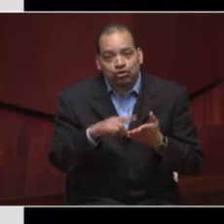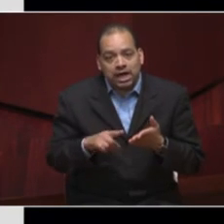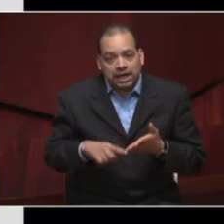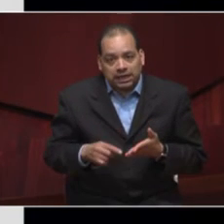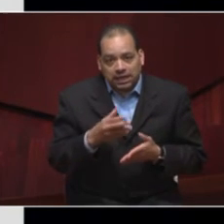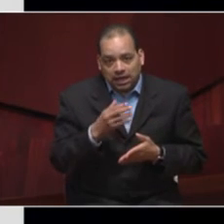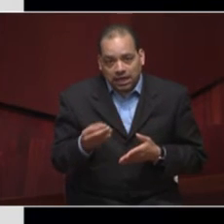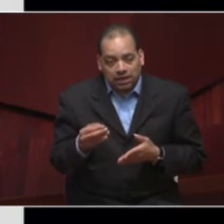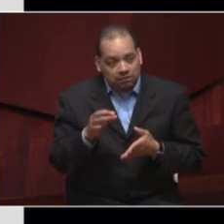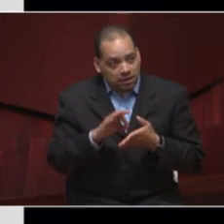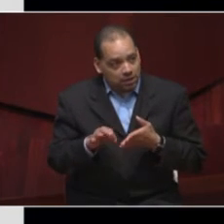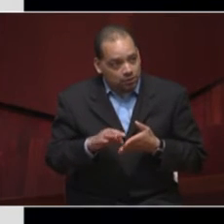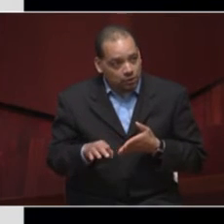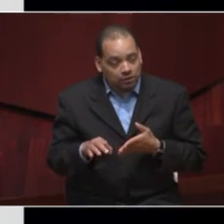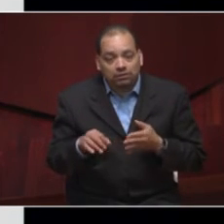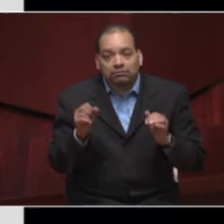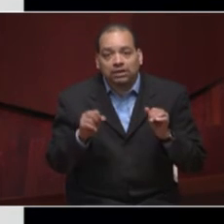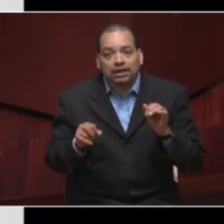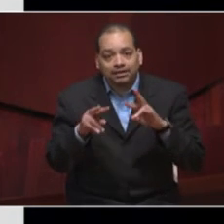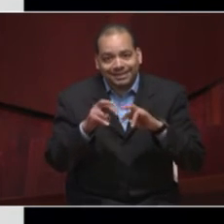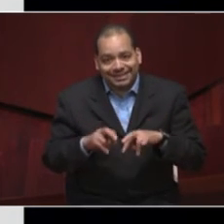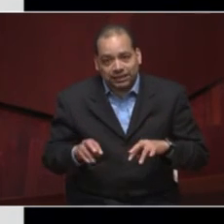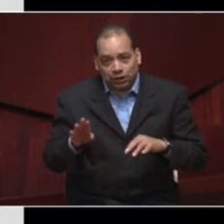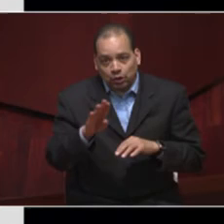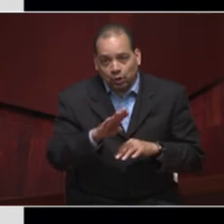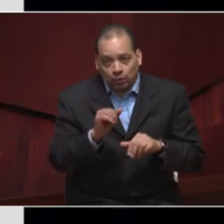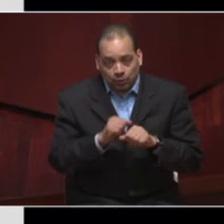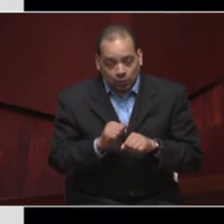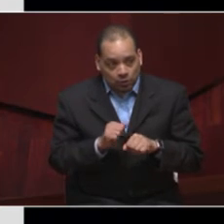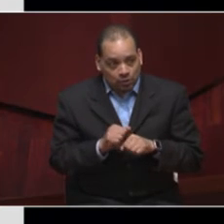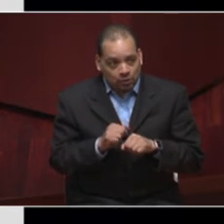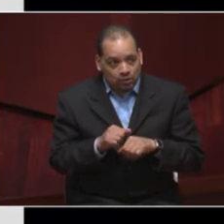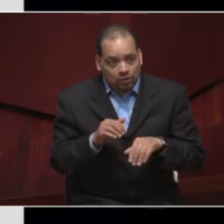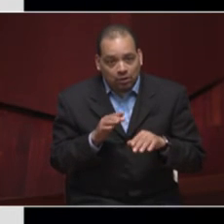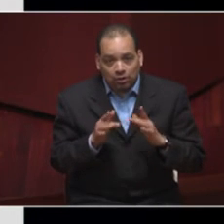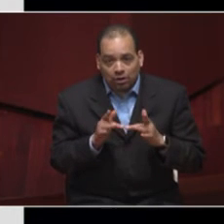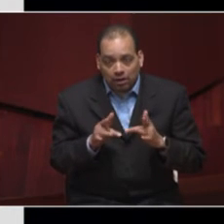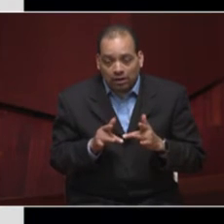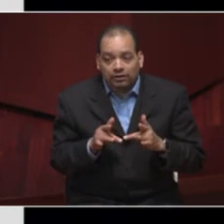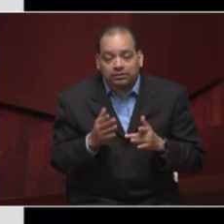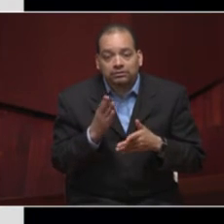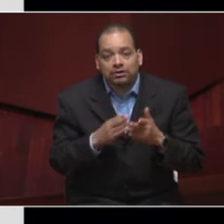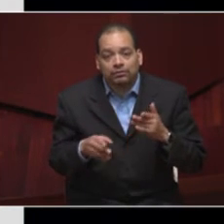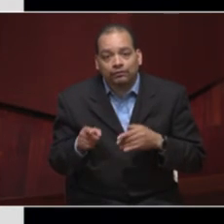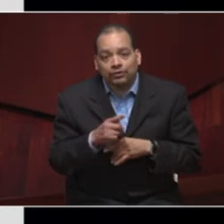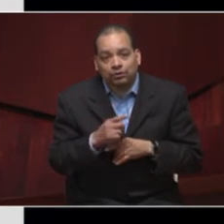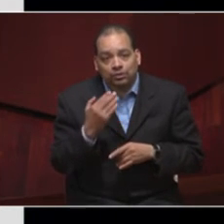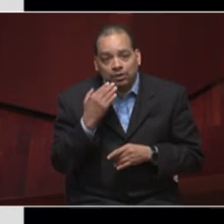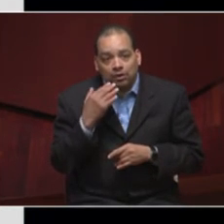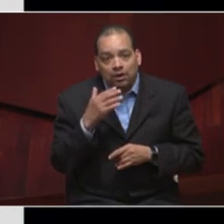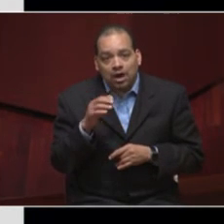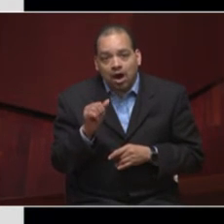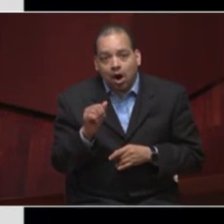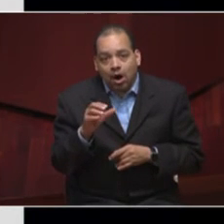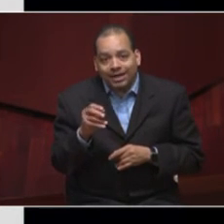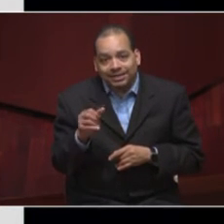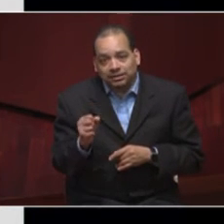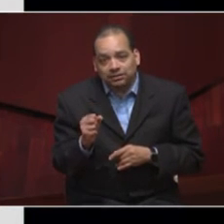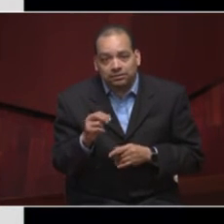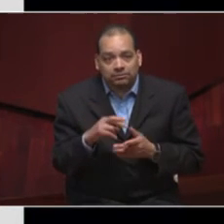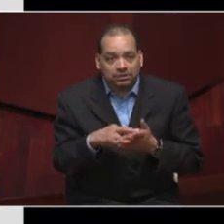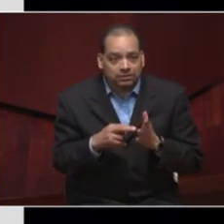your holdings. You can see all of your transactions online now. And for those of you familiar with ARCIS, you know that we're very status happy,